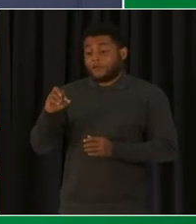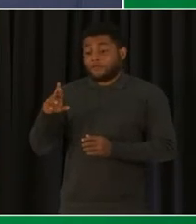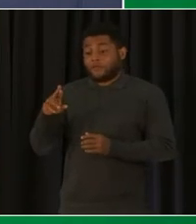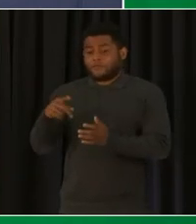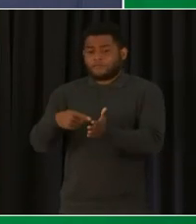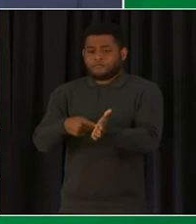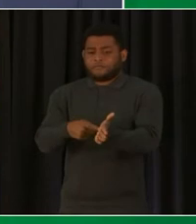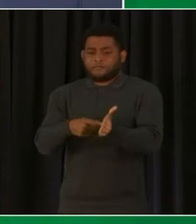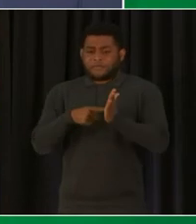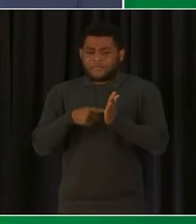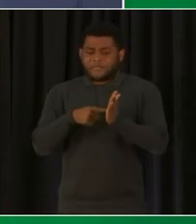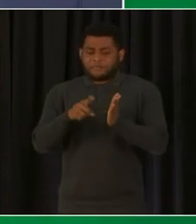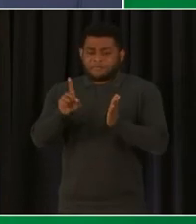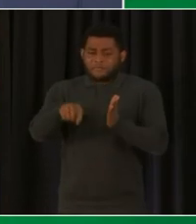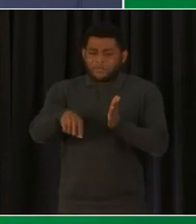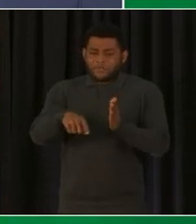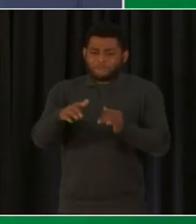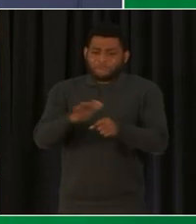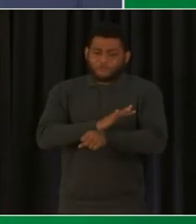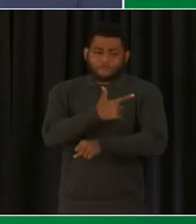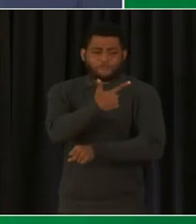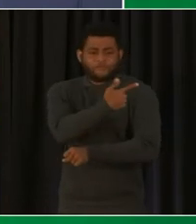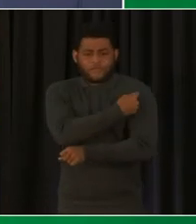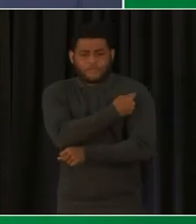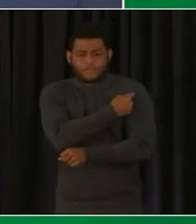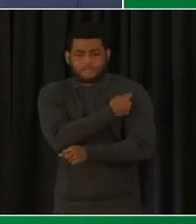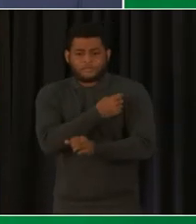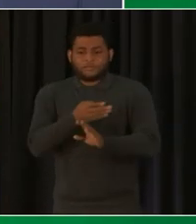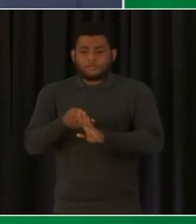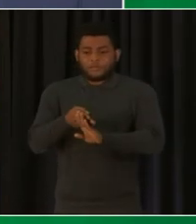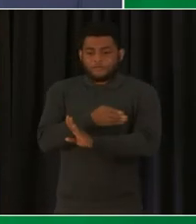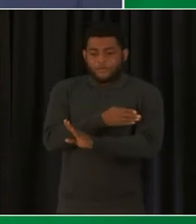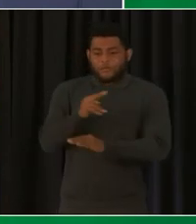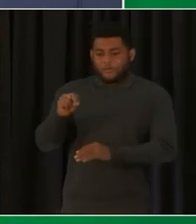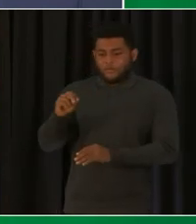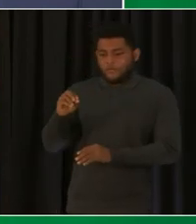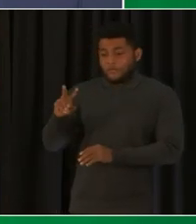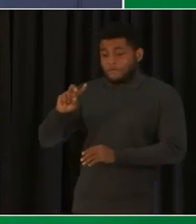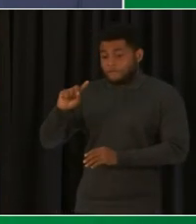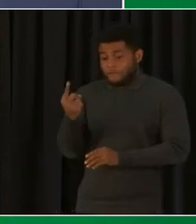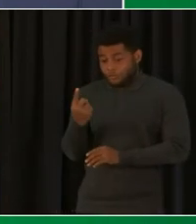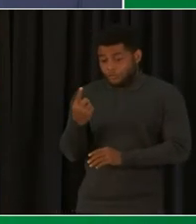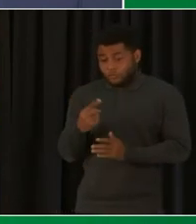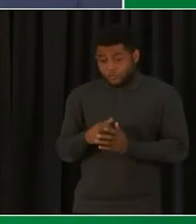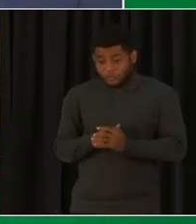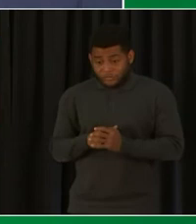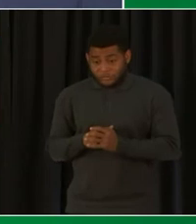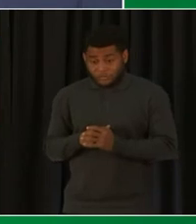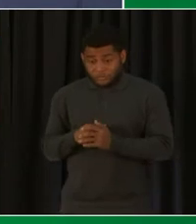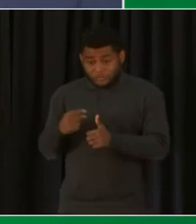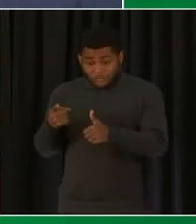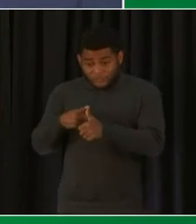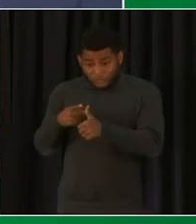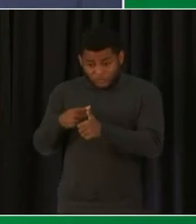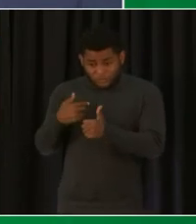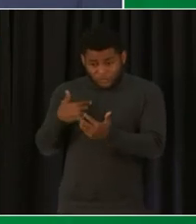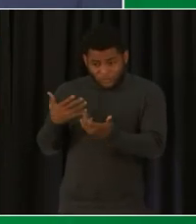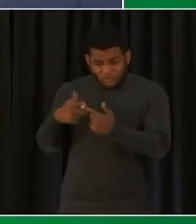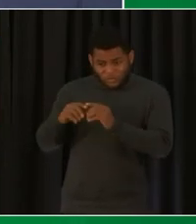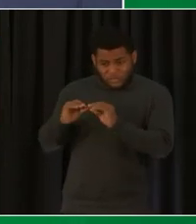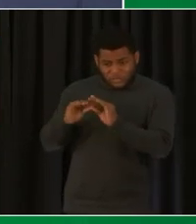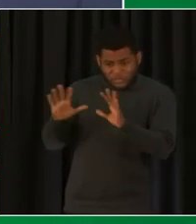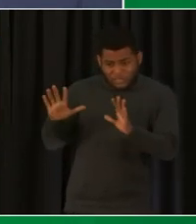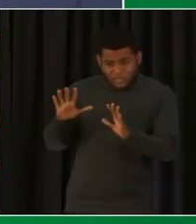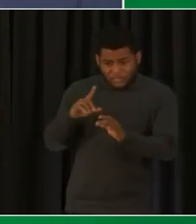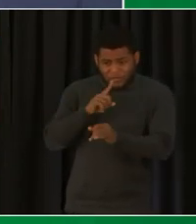be fully vaccinated, I believe, by November 1st. So first I wanted to verify and